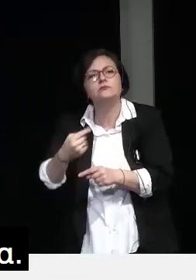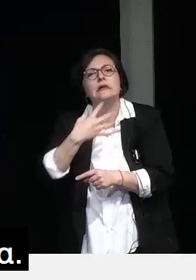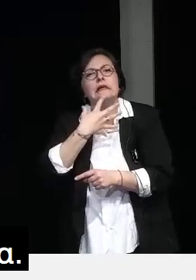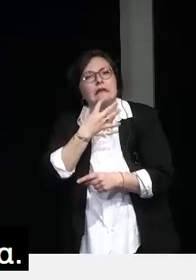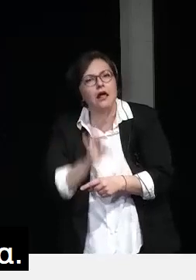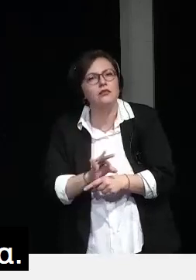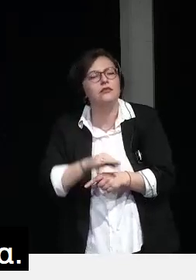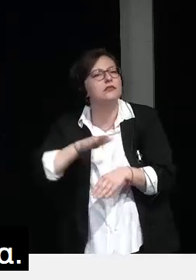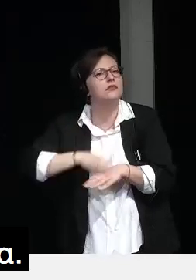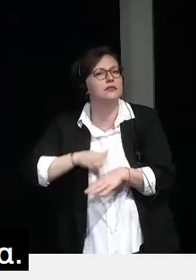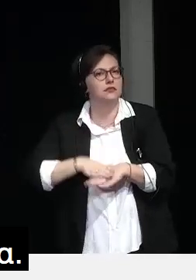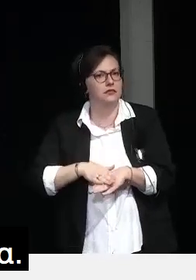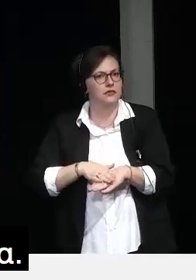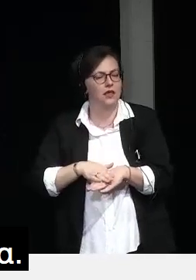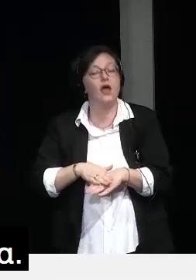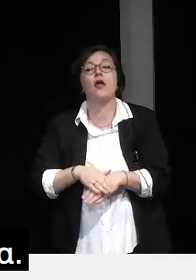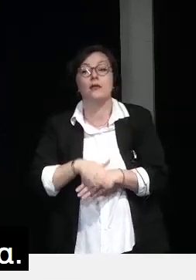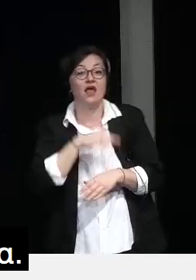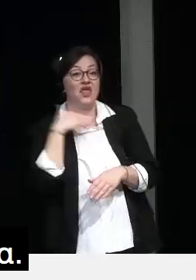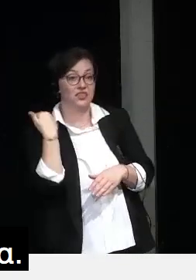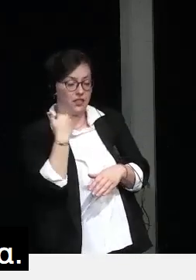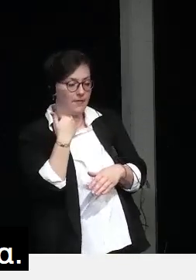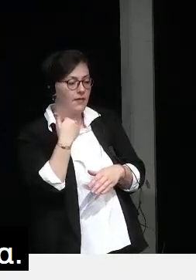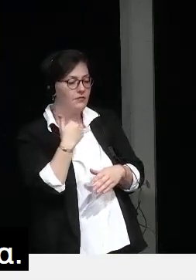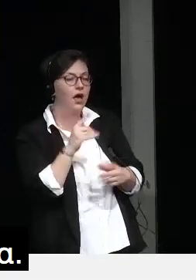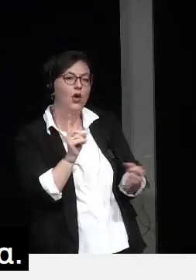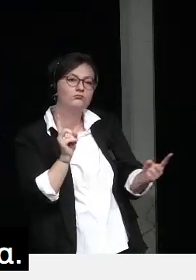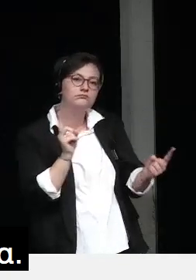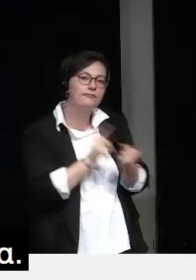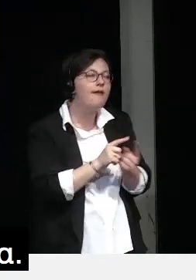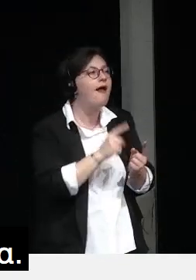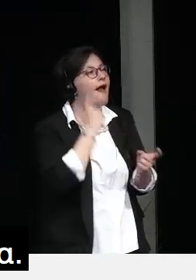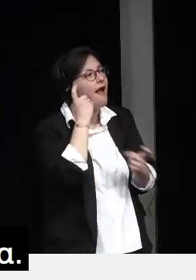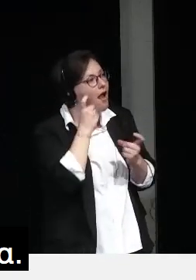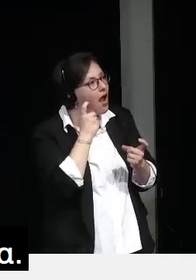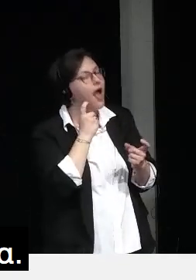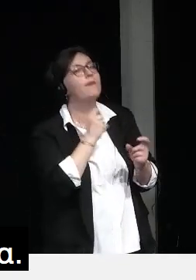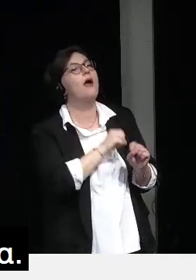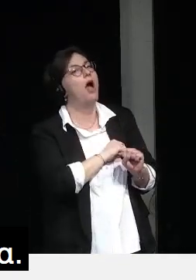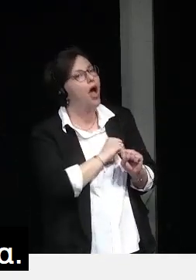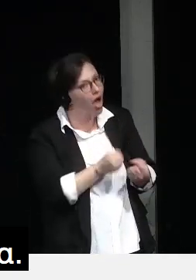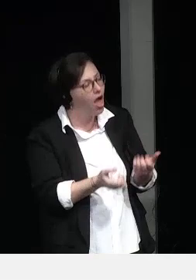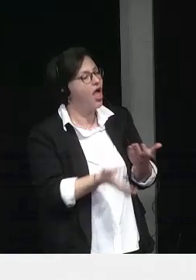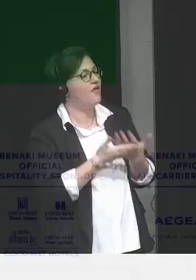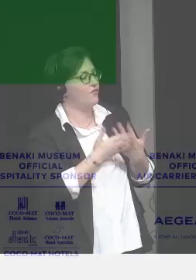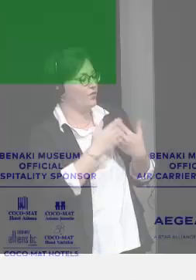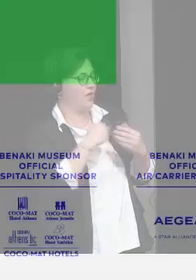don't have any questions, I'll say a big thank you, Giovanna.